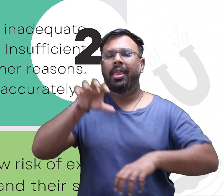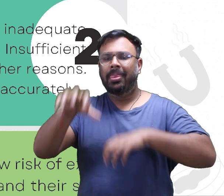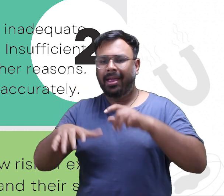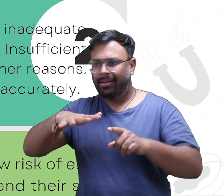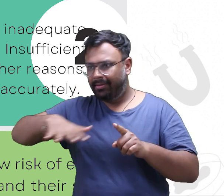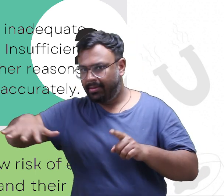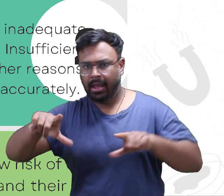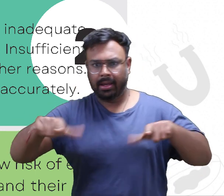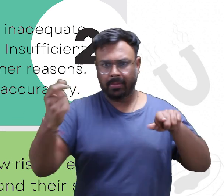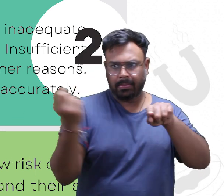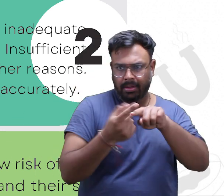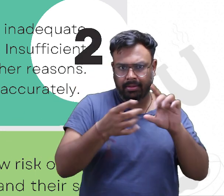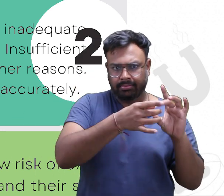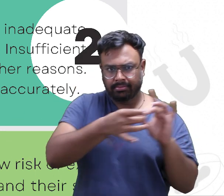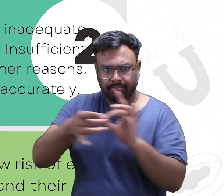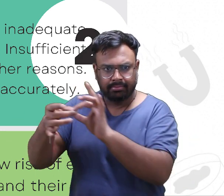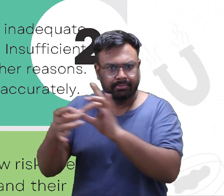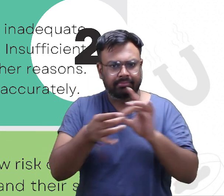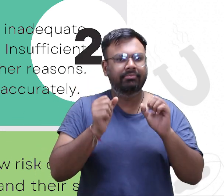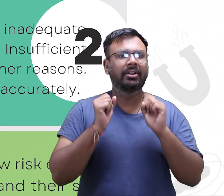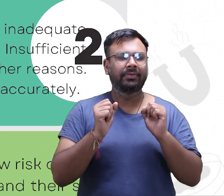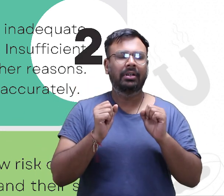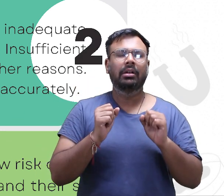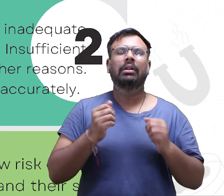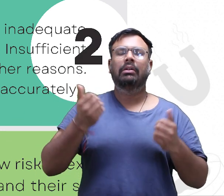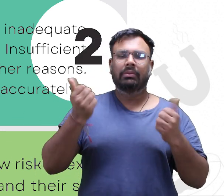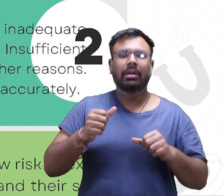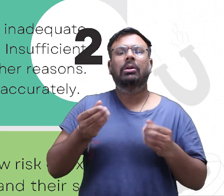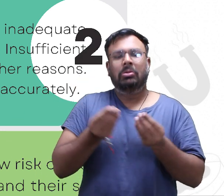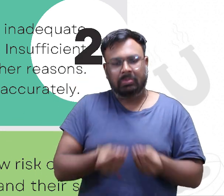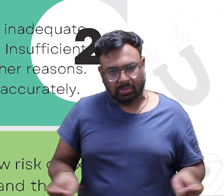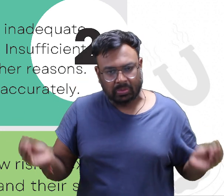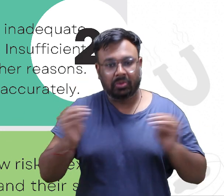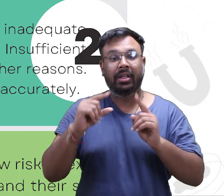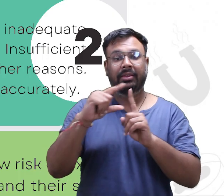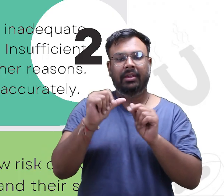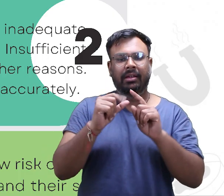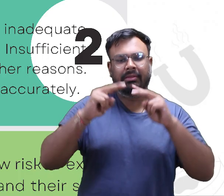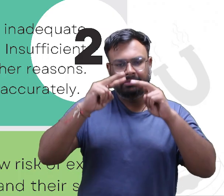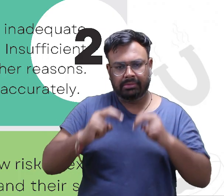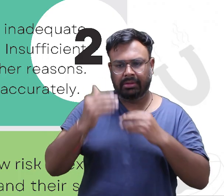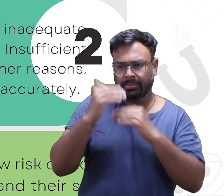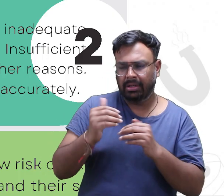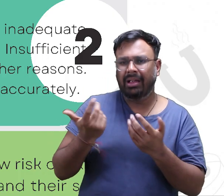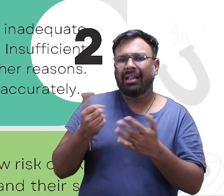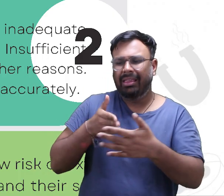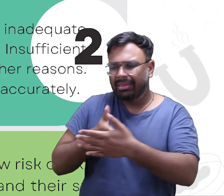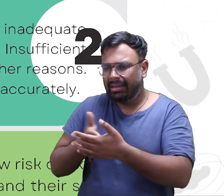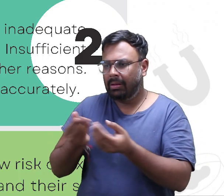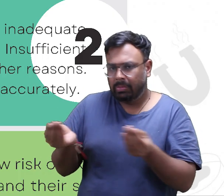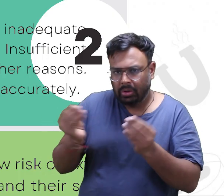status. Insufficient data may be due to limited research,